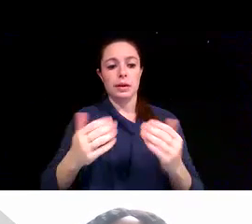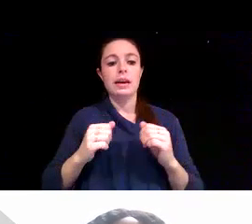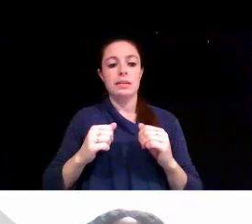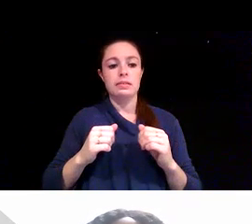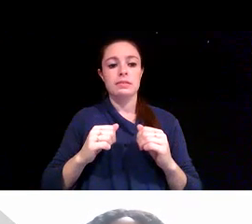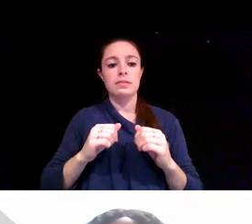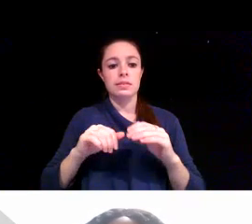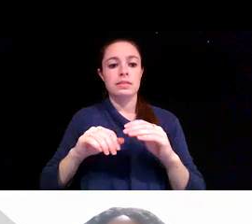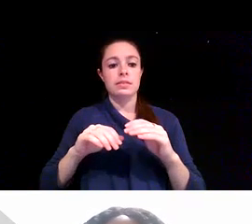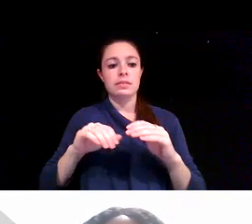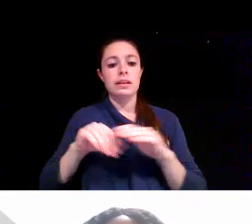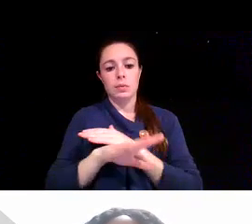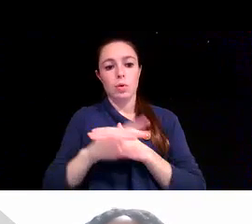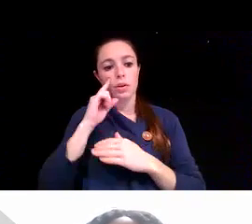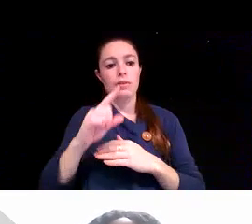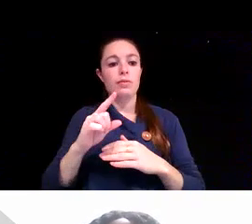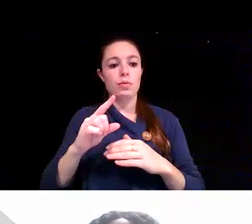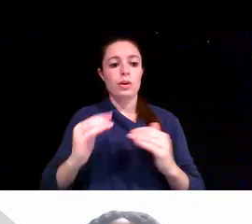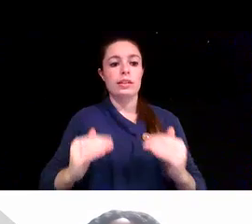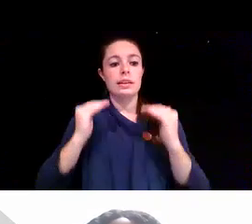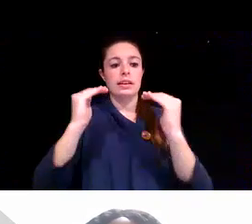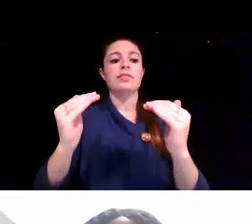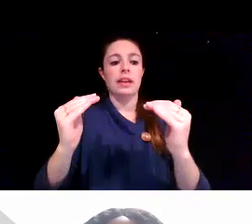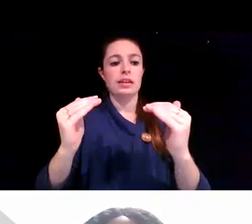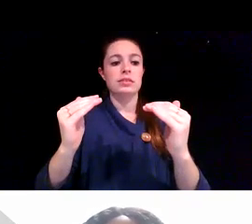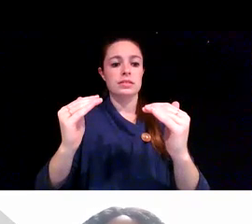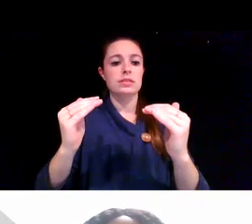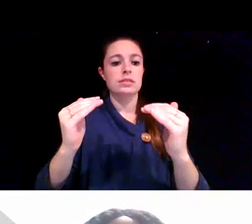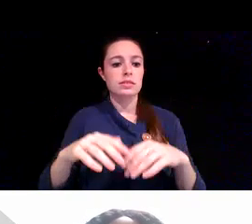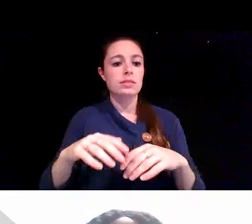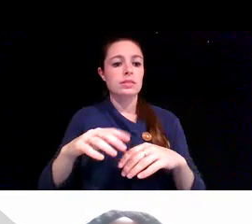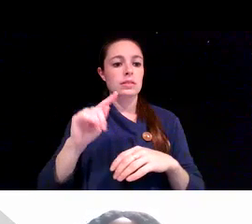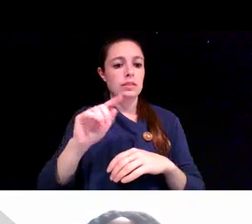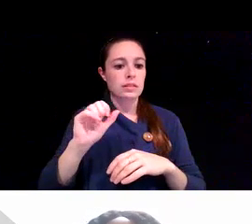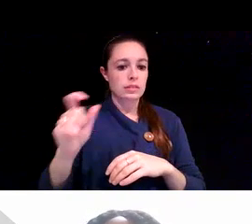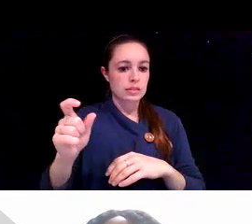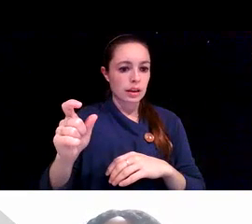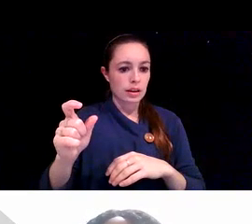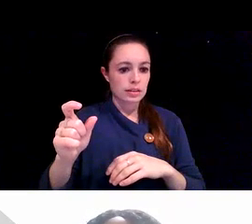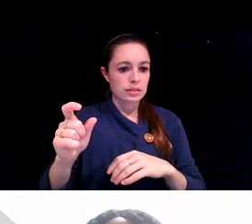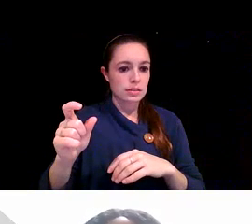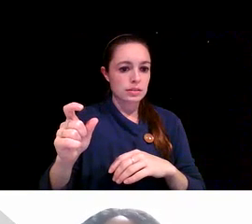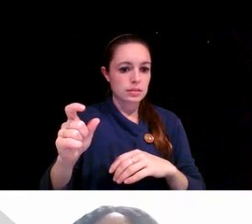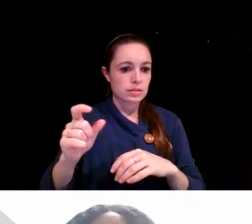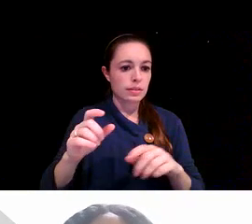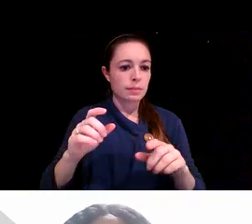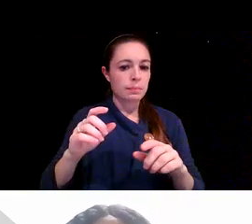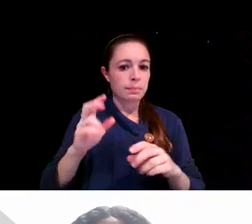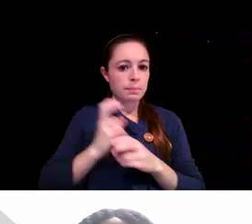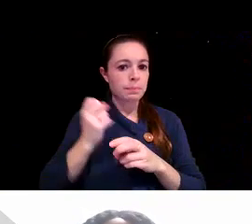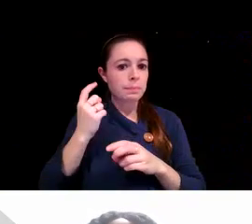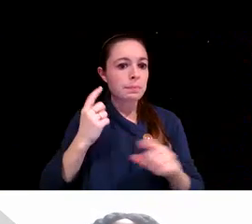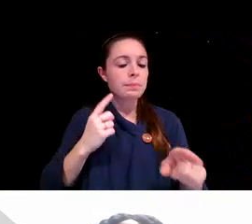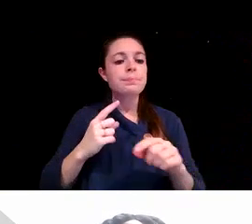advanced premium tax credits with or without cost sharing reduction and the full pay qualified health